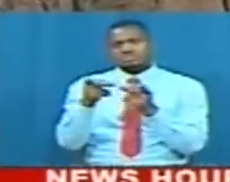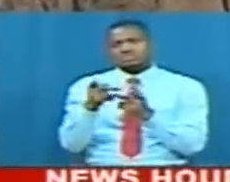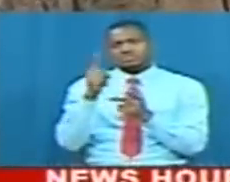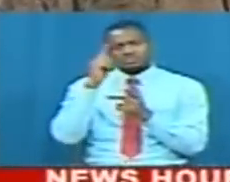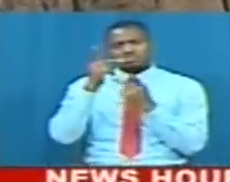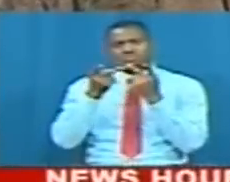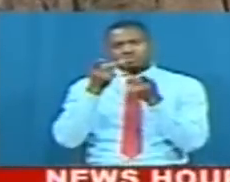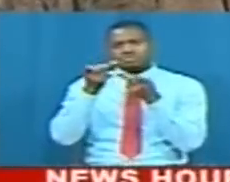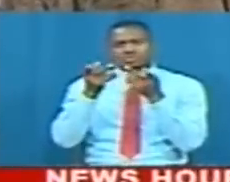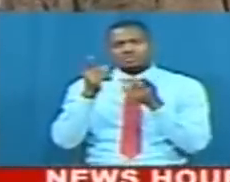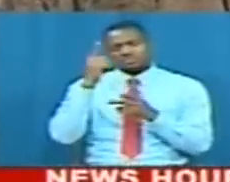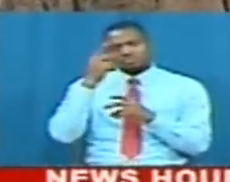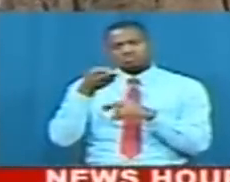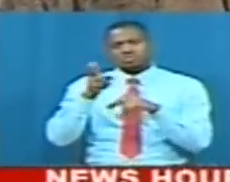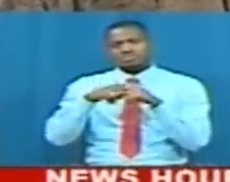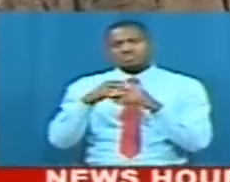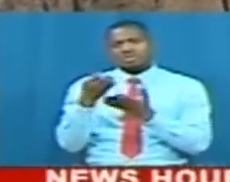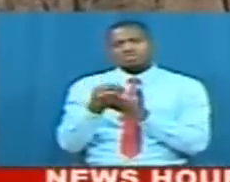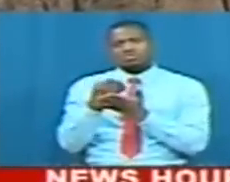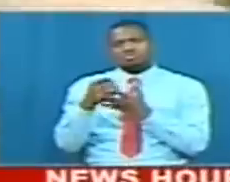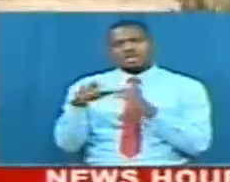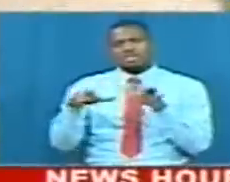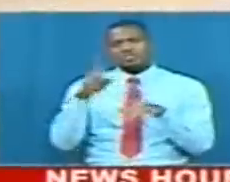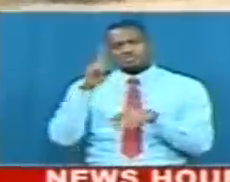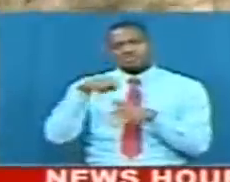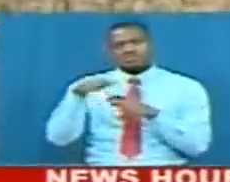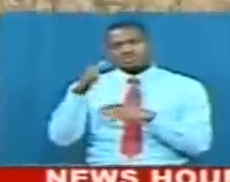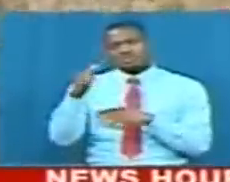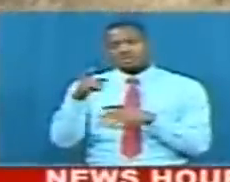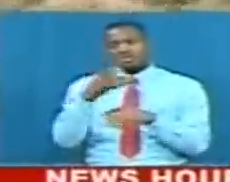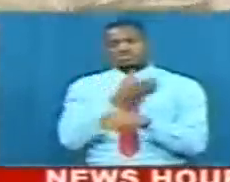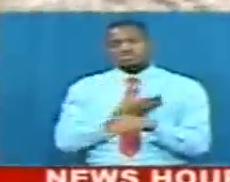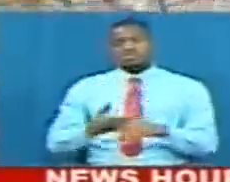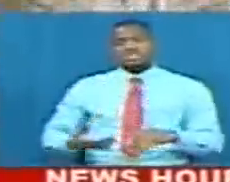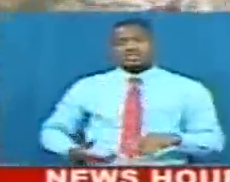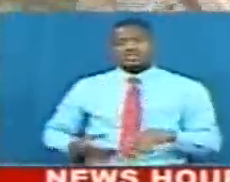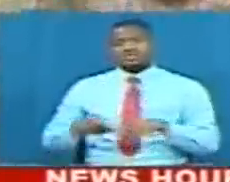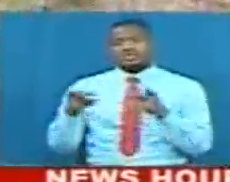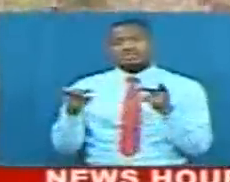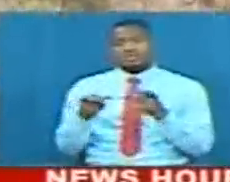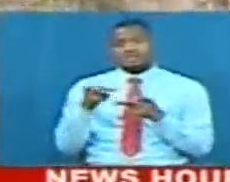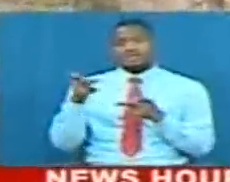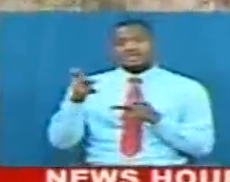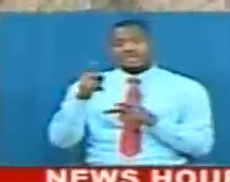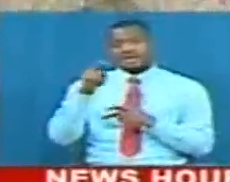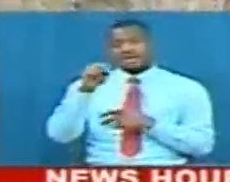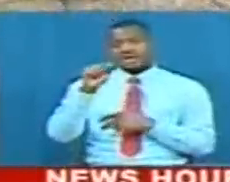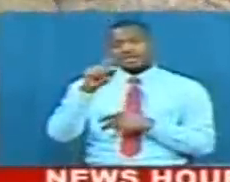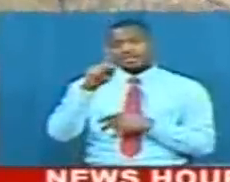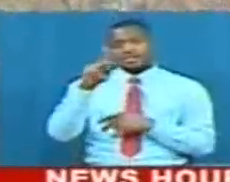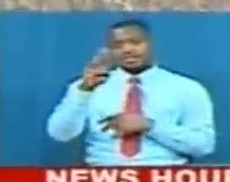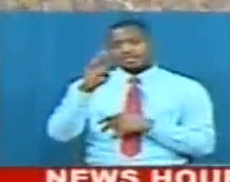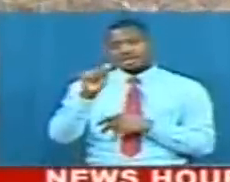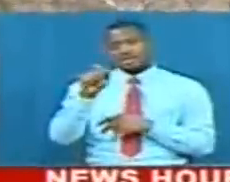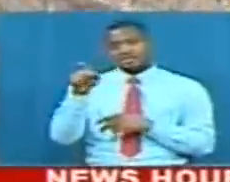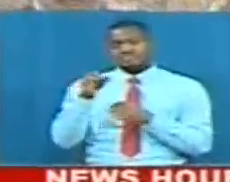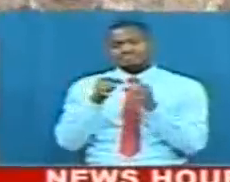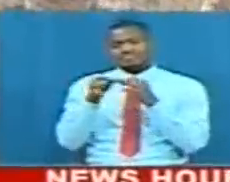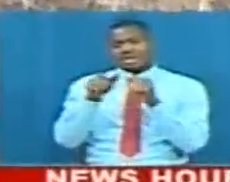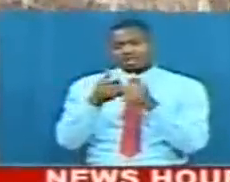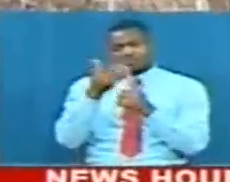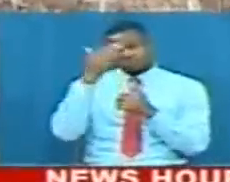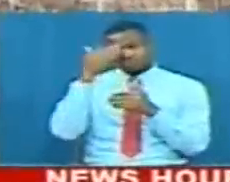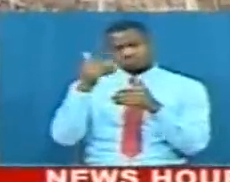cultivate the place for tourism and increased economic activity. The chief of Pikira, Nabada Zuri, explained